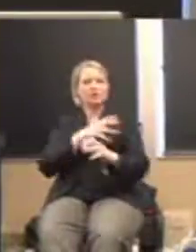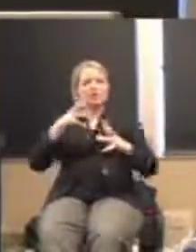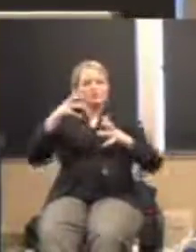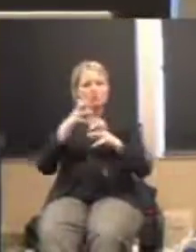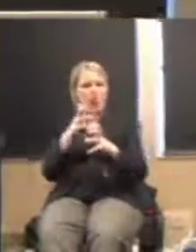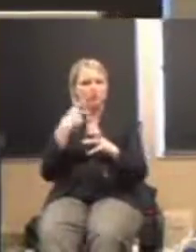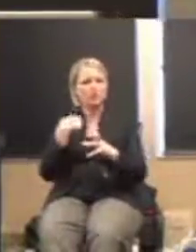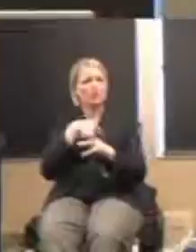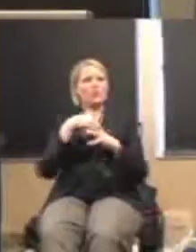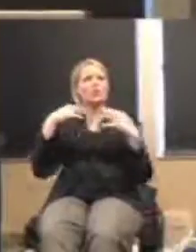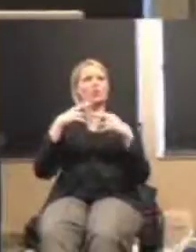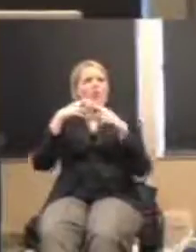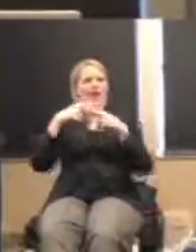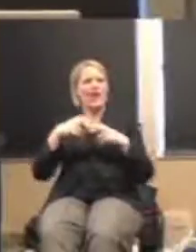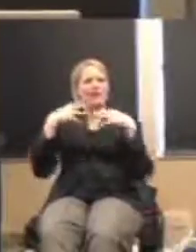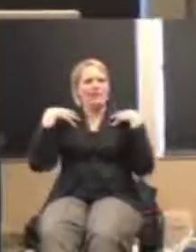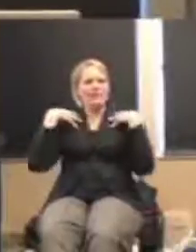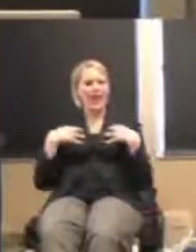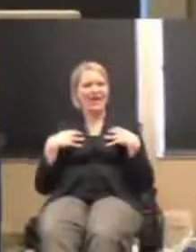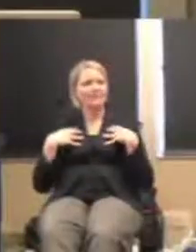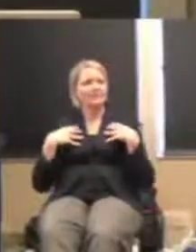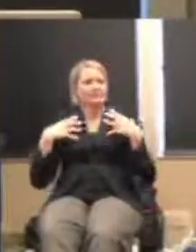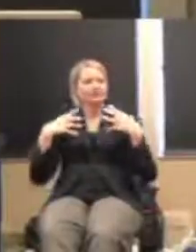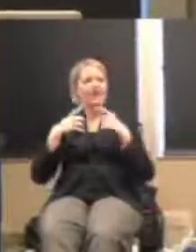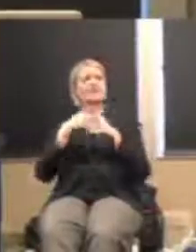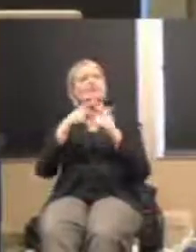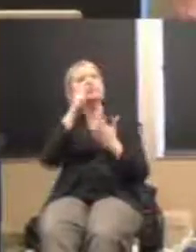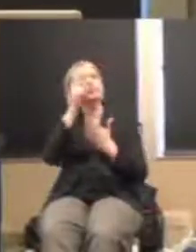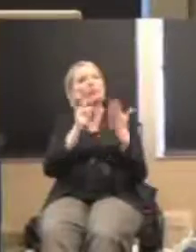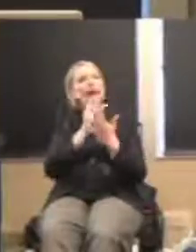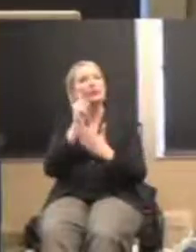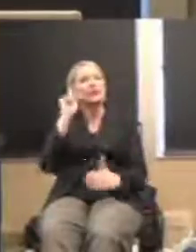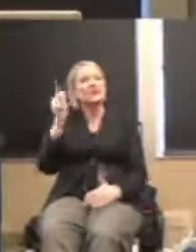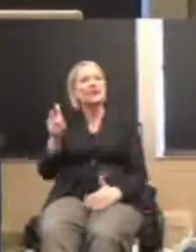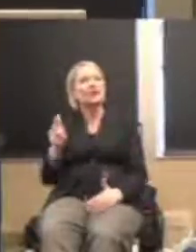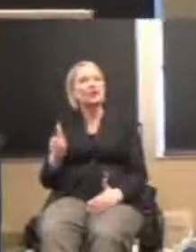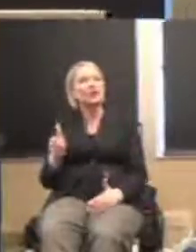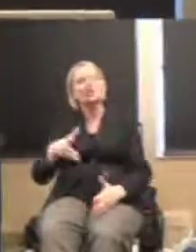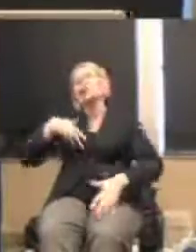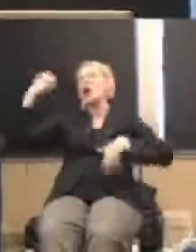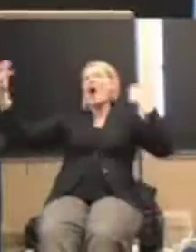weighted vest. We're going to give him all this. And then 3 hours later, he strips.